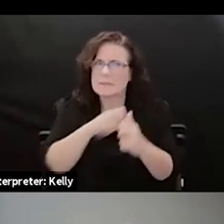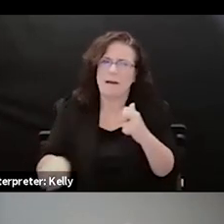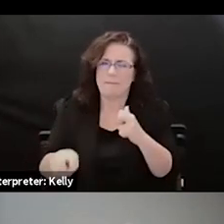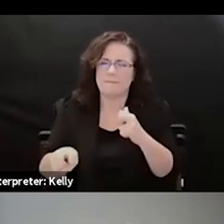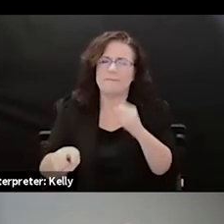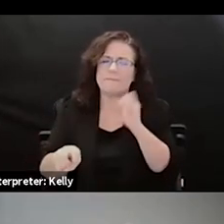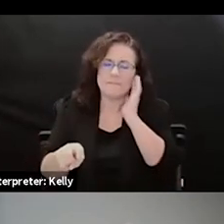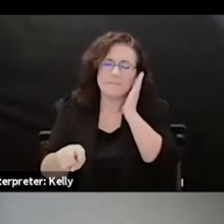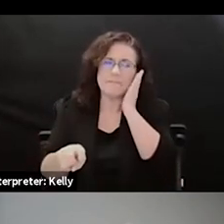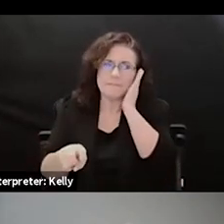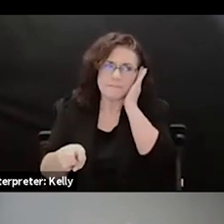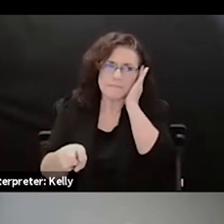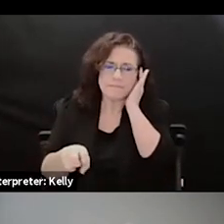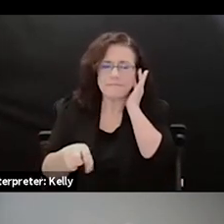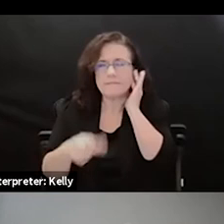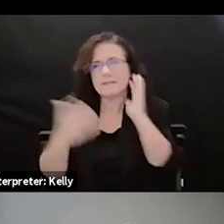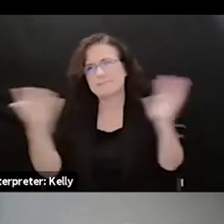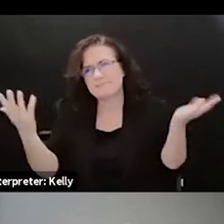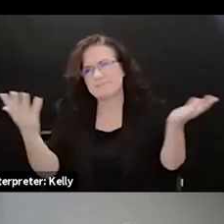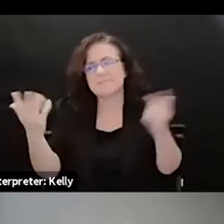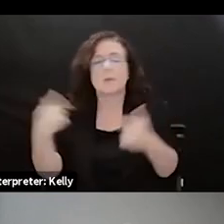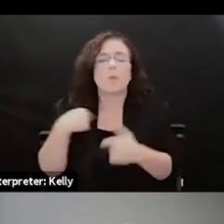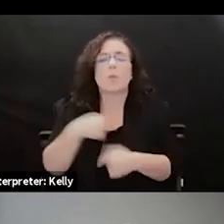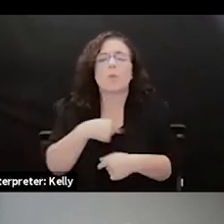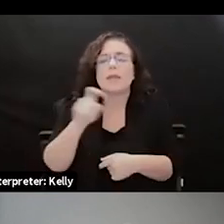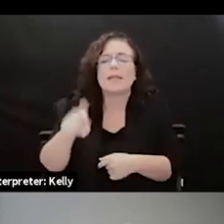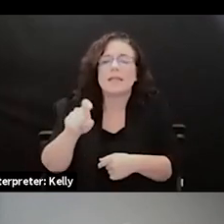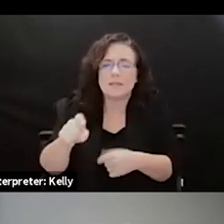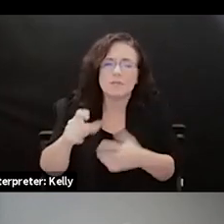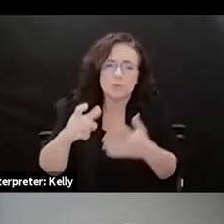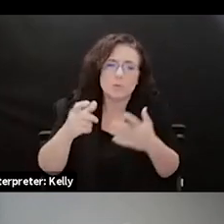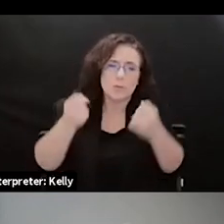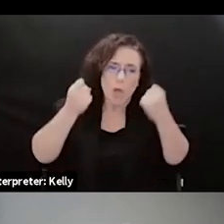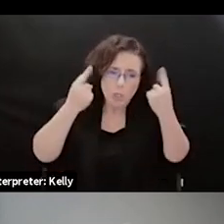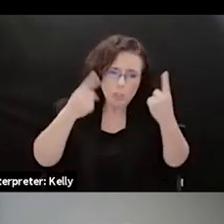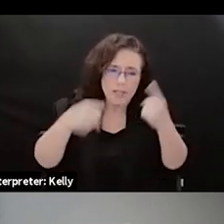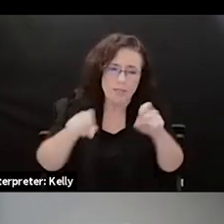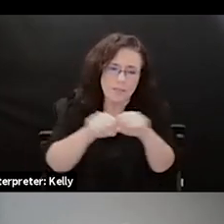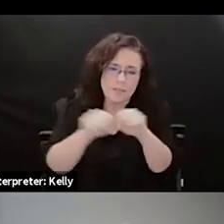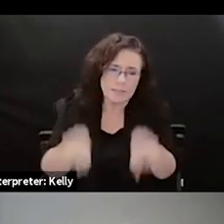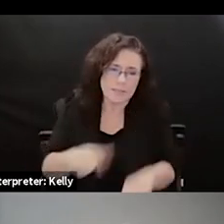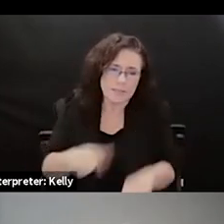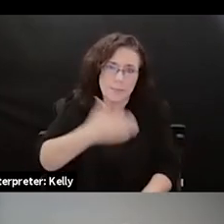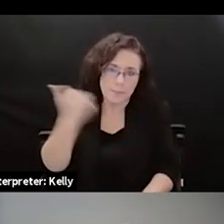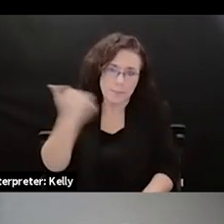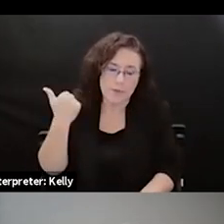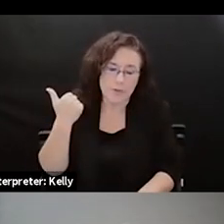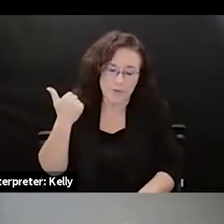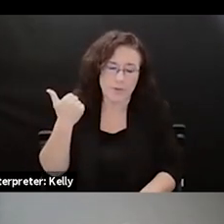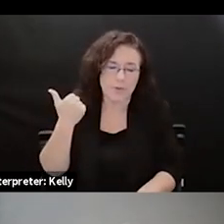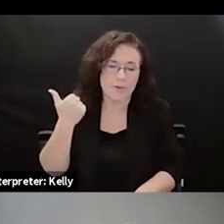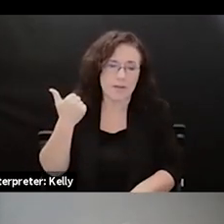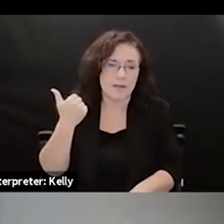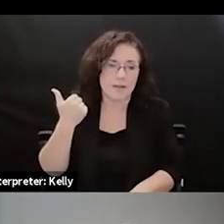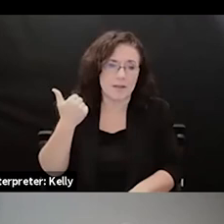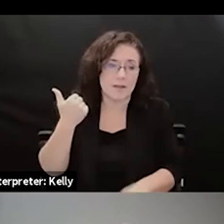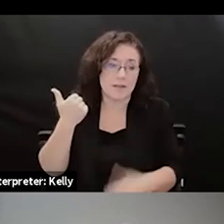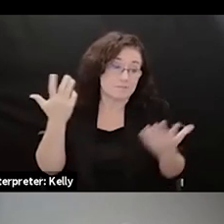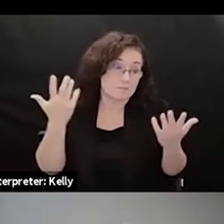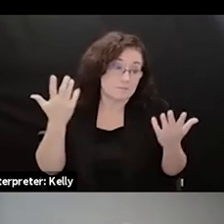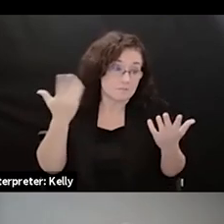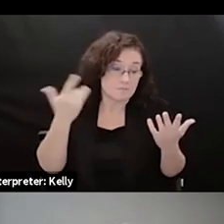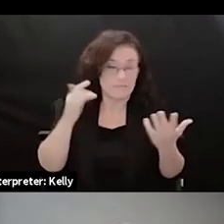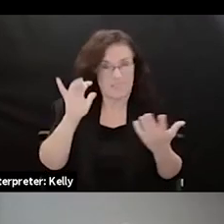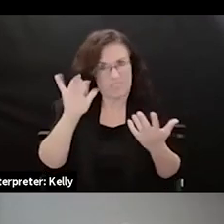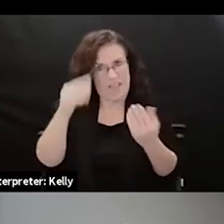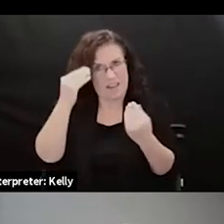to get a better handle on that and you know and how do we work to make sure that we do because the the fact is it's in our audit you